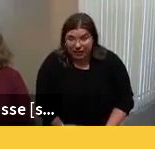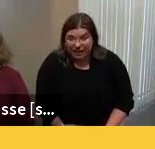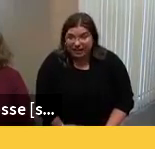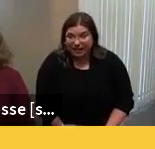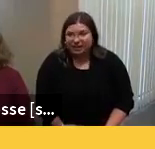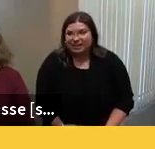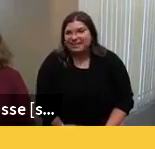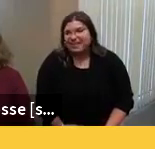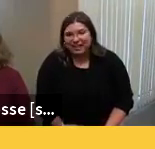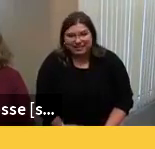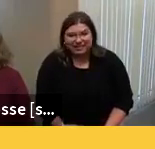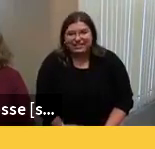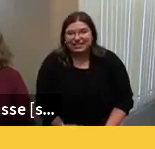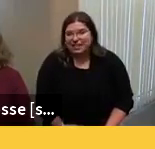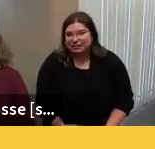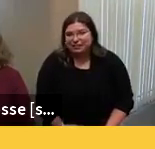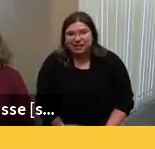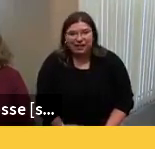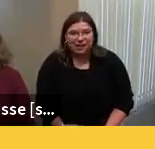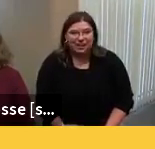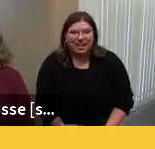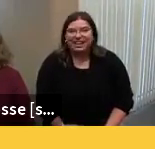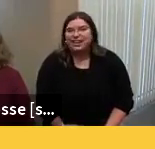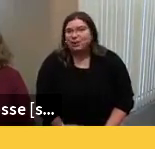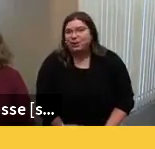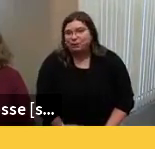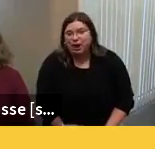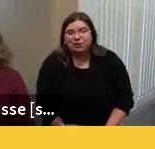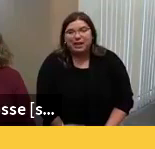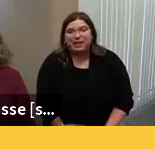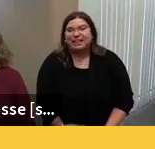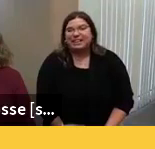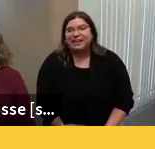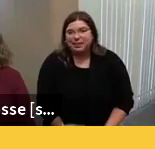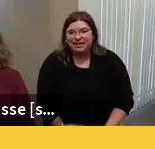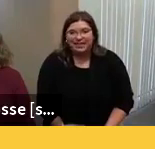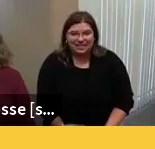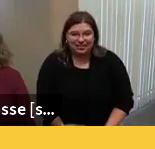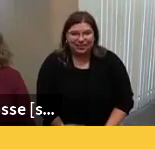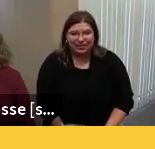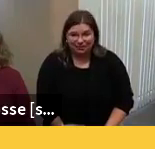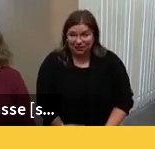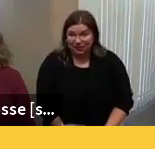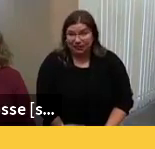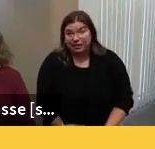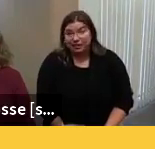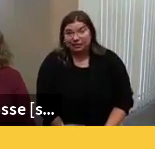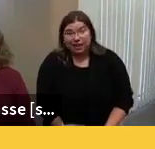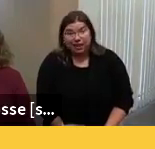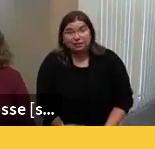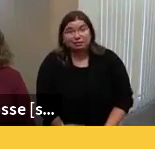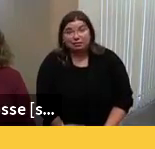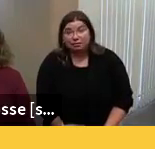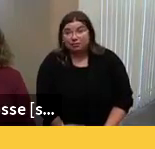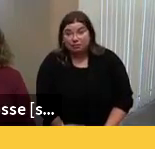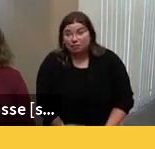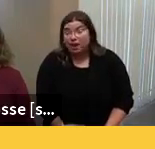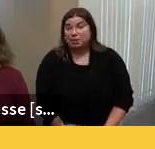their degree here. It's excellent to hear from the alumni who have graduated and been successful in the field